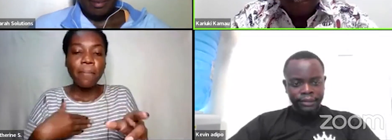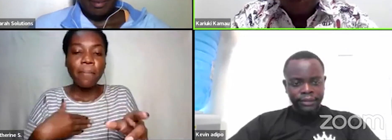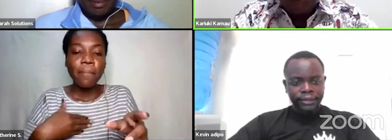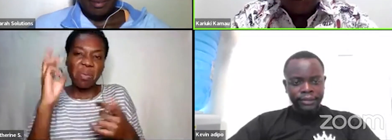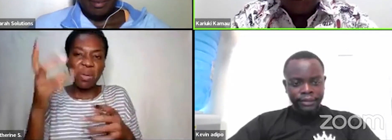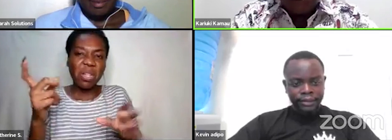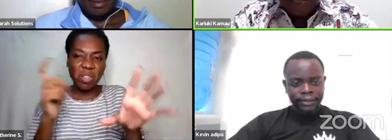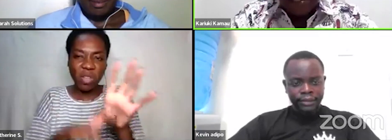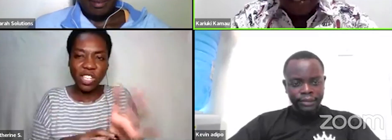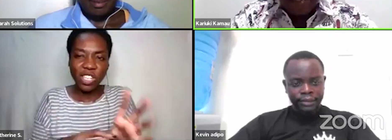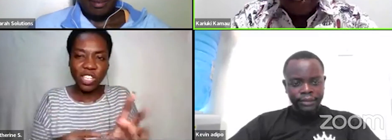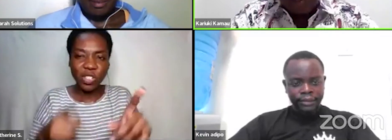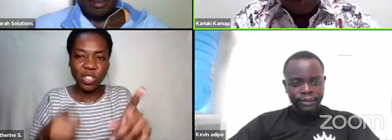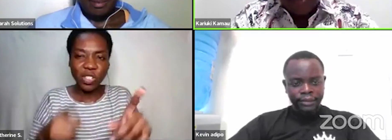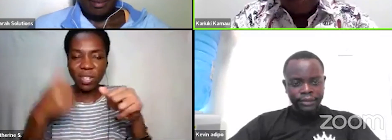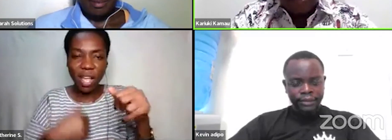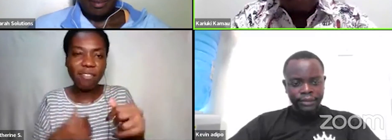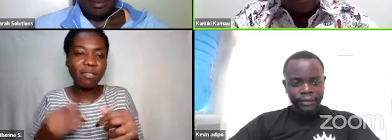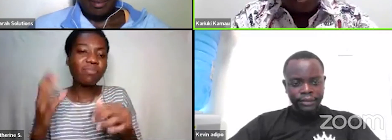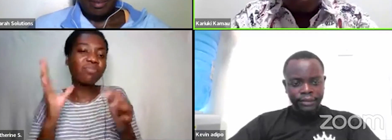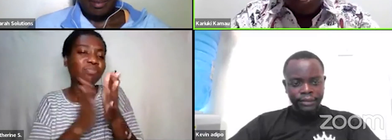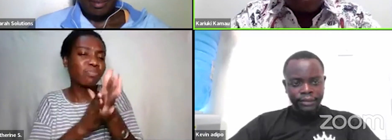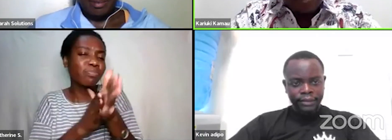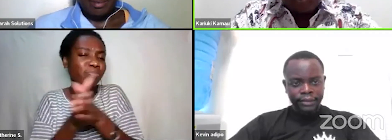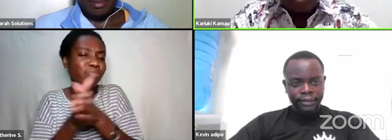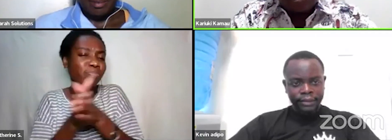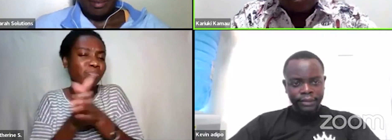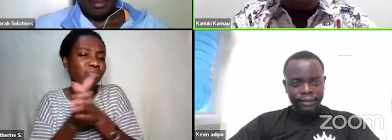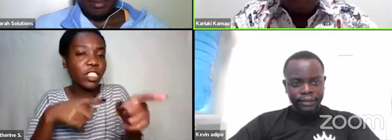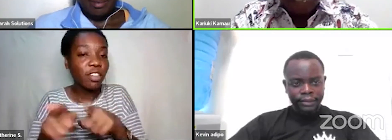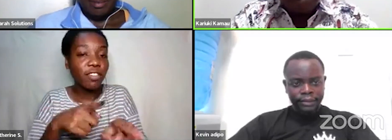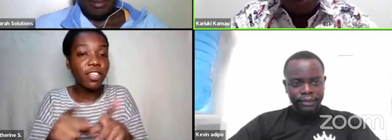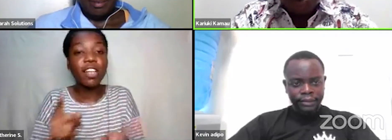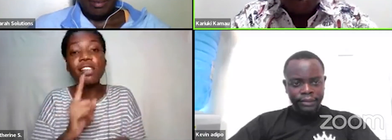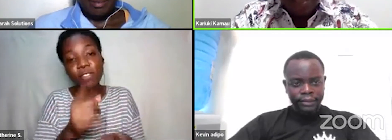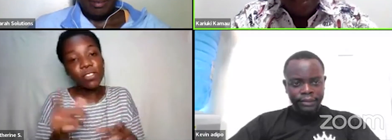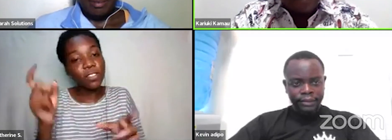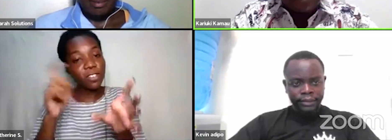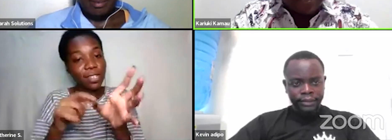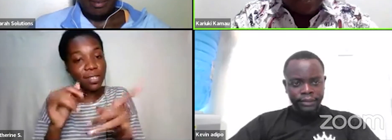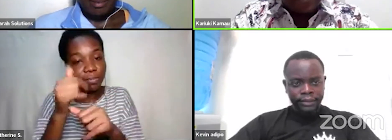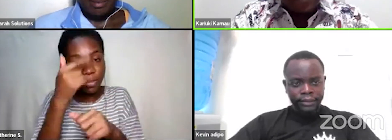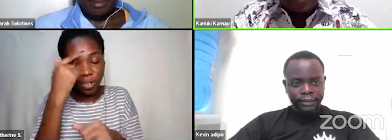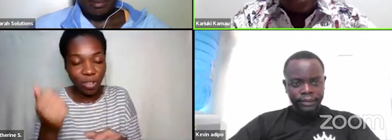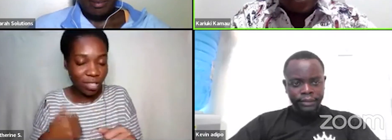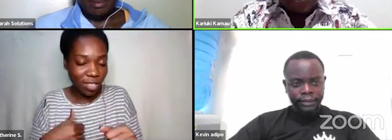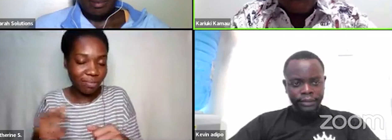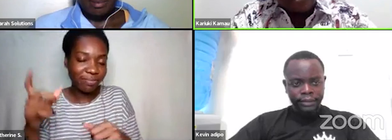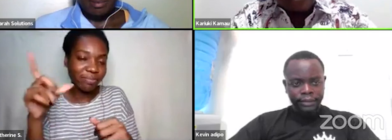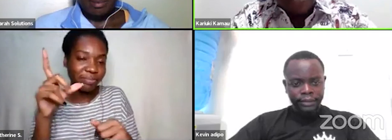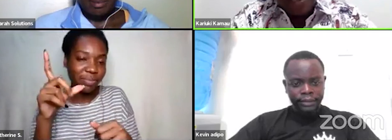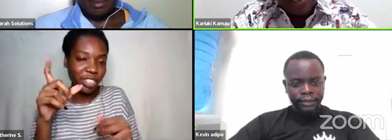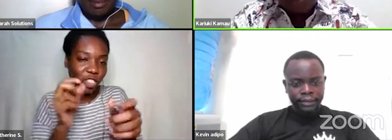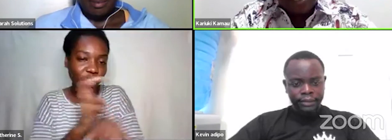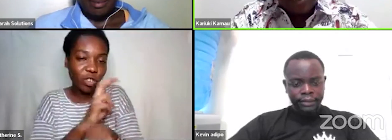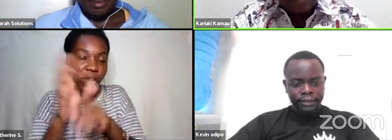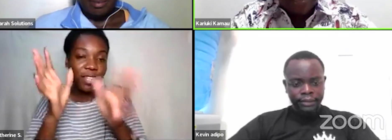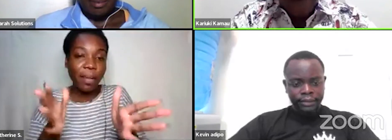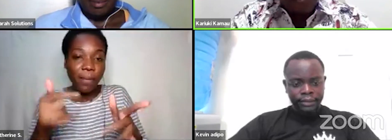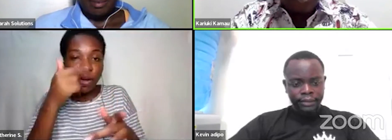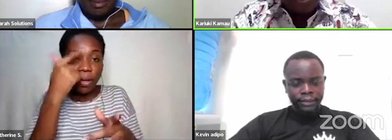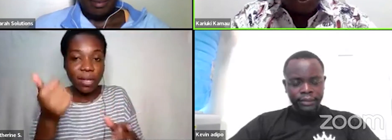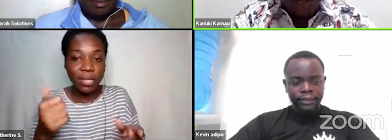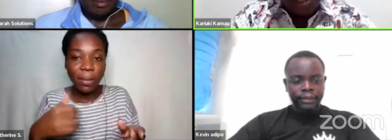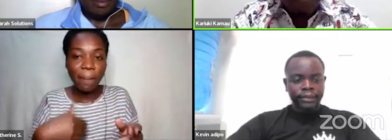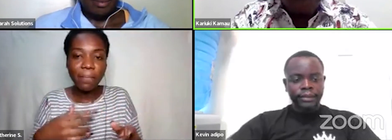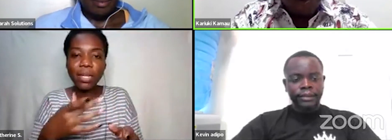have passion for traveling. The reason why they praised me as their logistics supervisor, because I didn't like sticking in the office as their accountant.